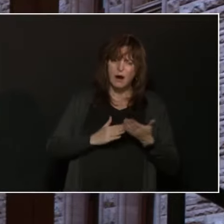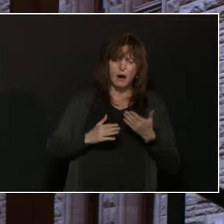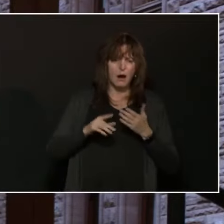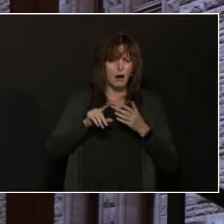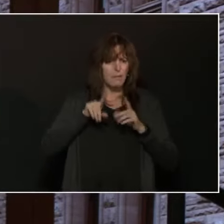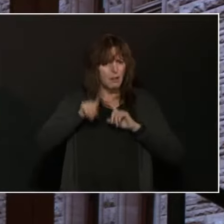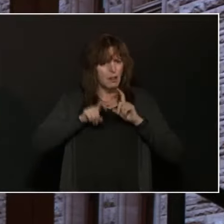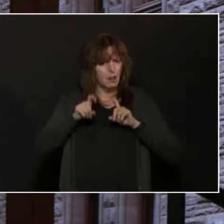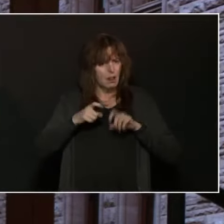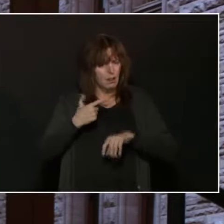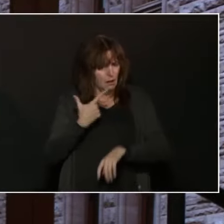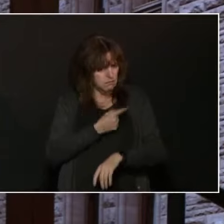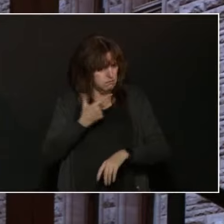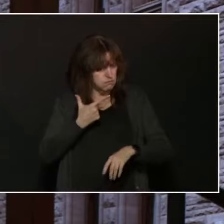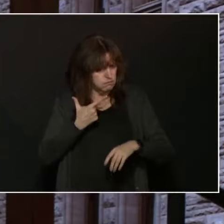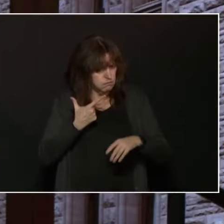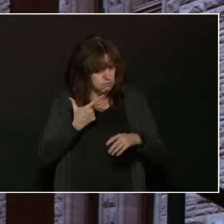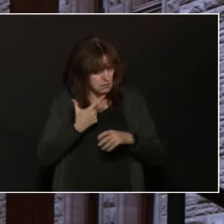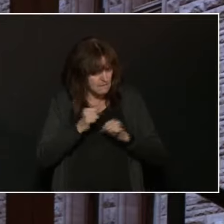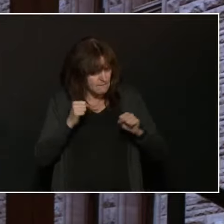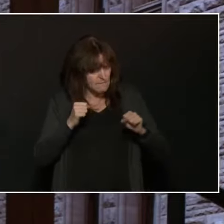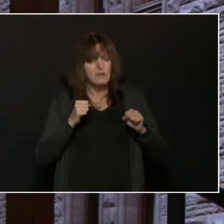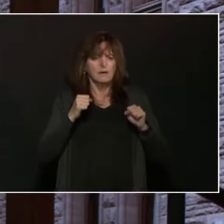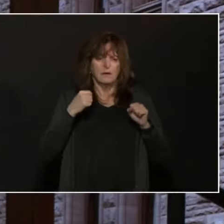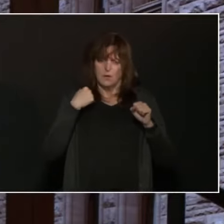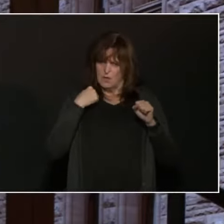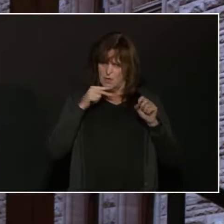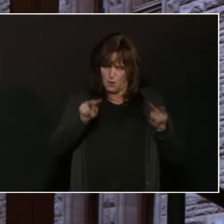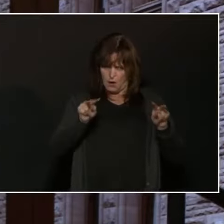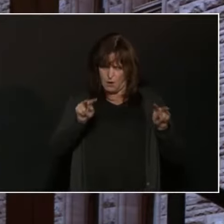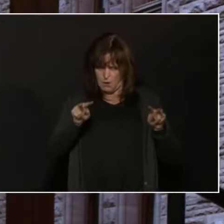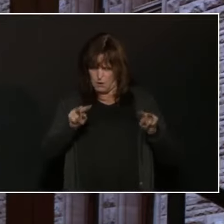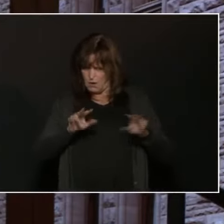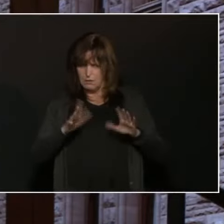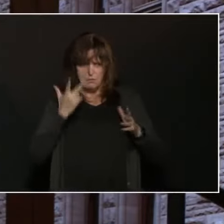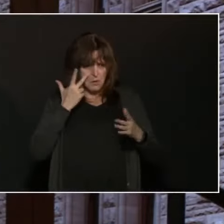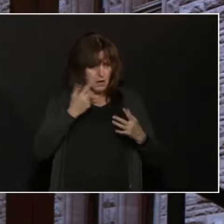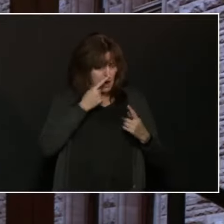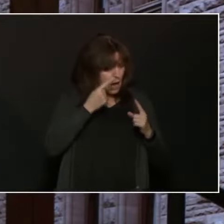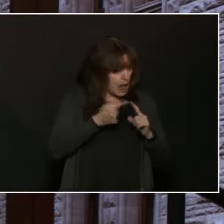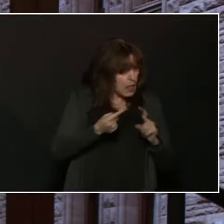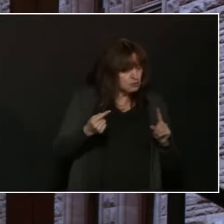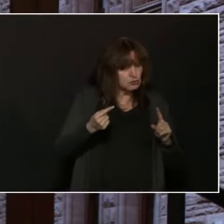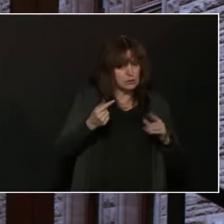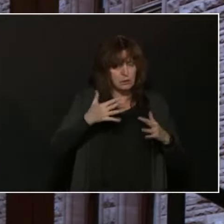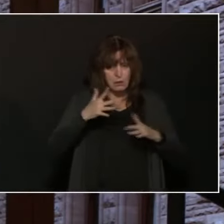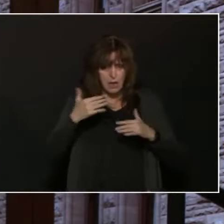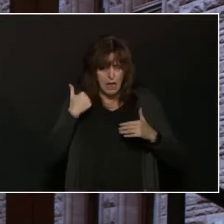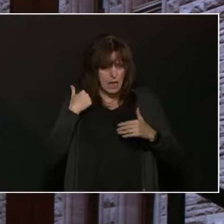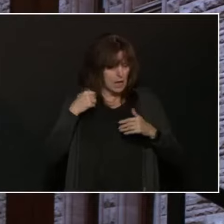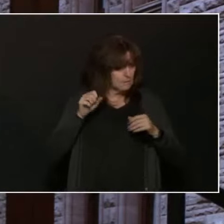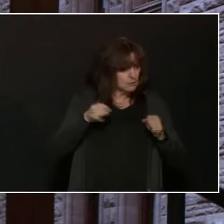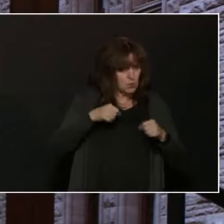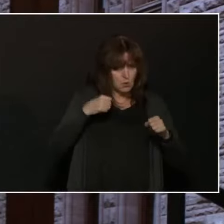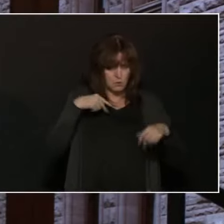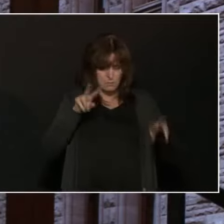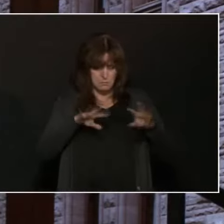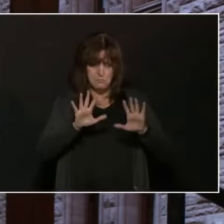monitor very carefully for any what we call adverse events following the vaccination. In that, we've had so